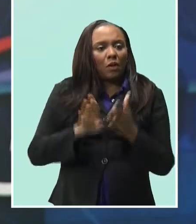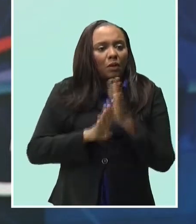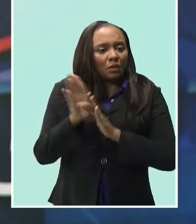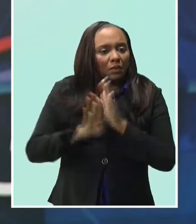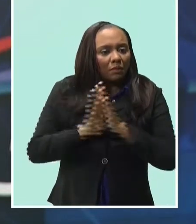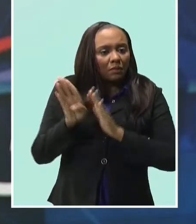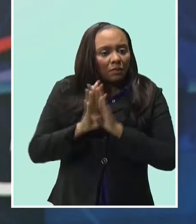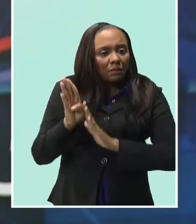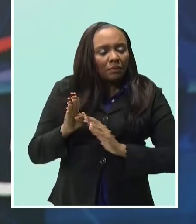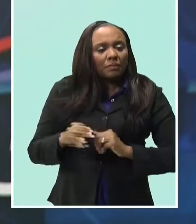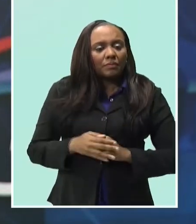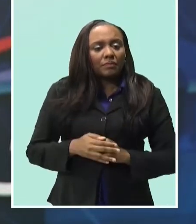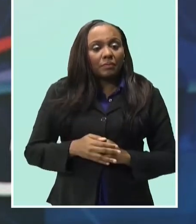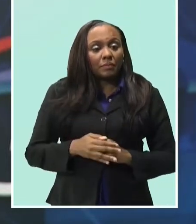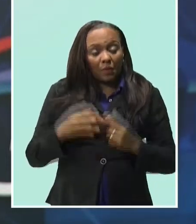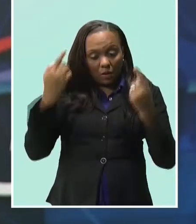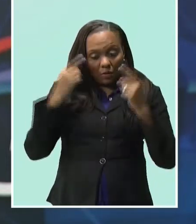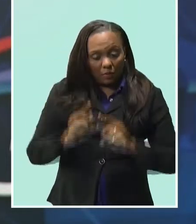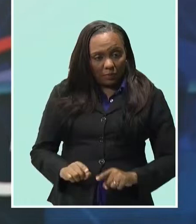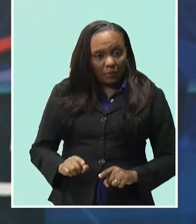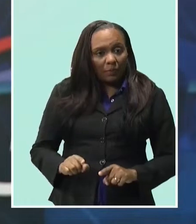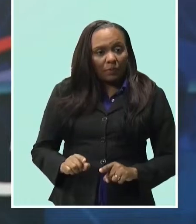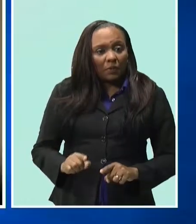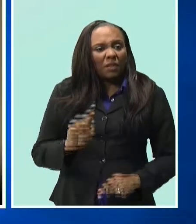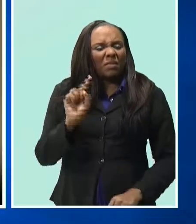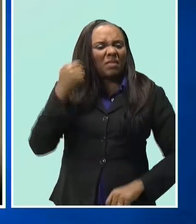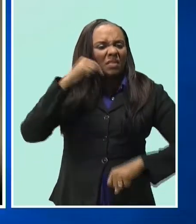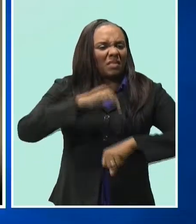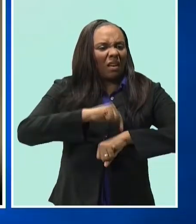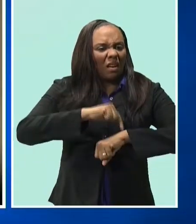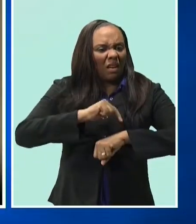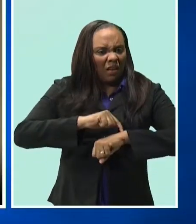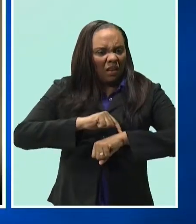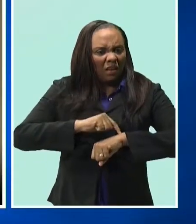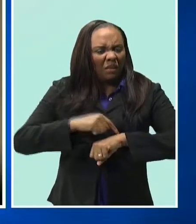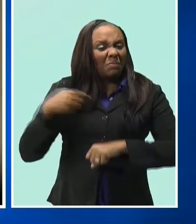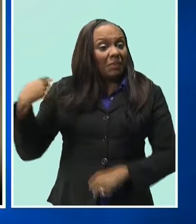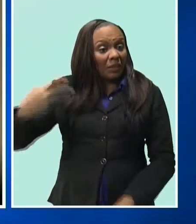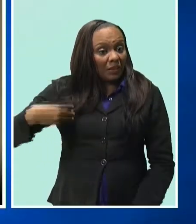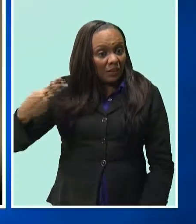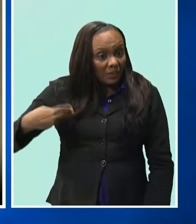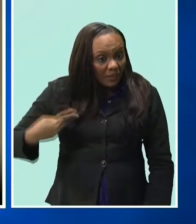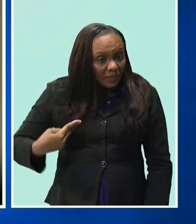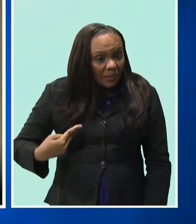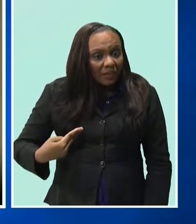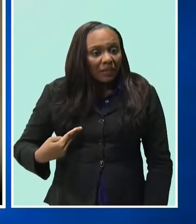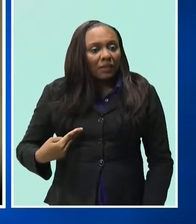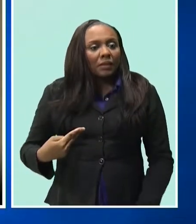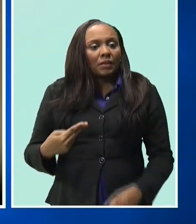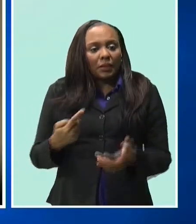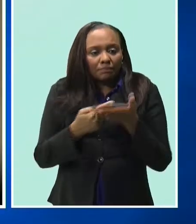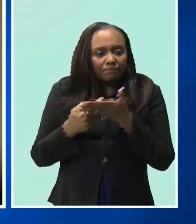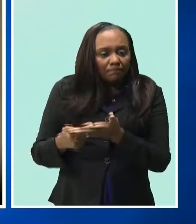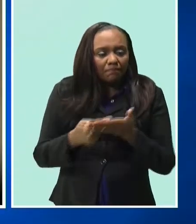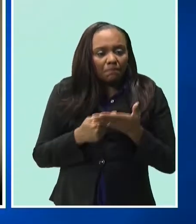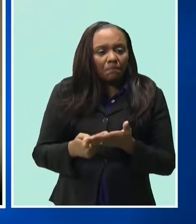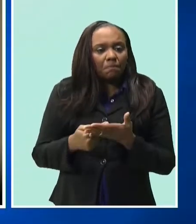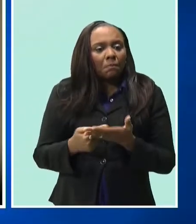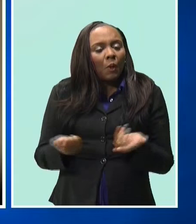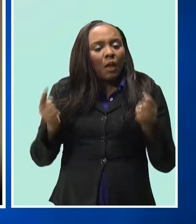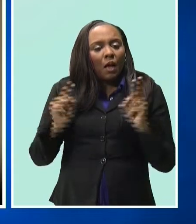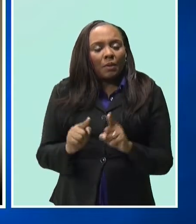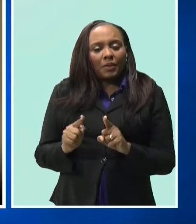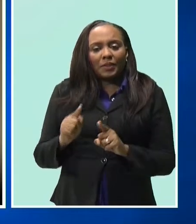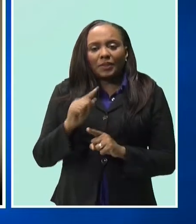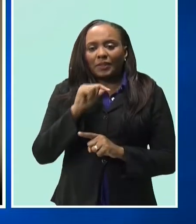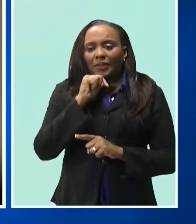to 2021. This agreement marks the first time in the UN's 75-year history intergovernmental negotiations were conducted